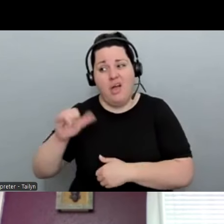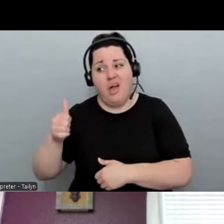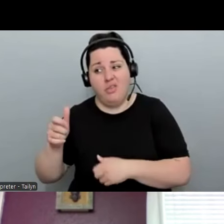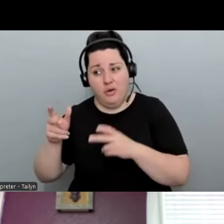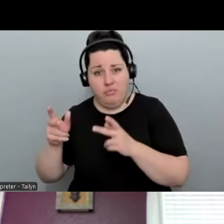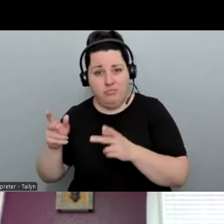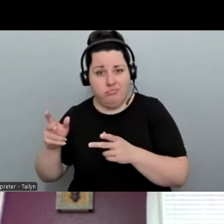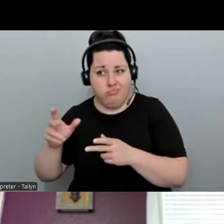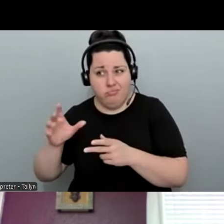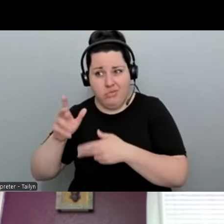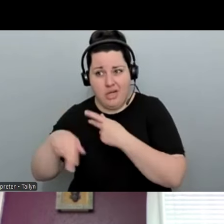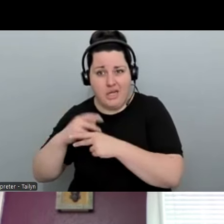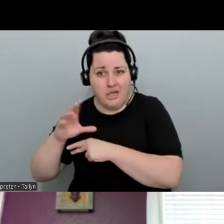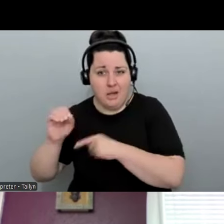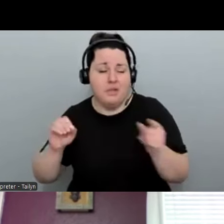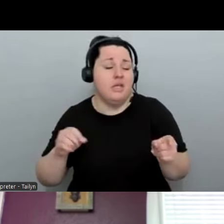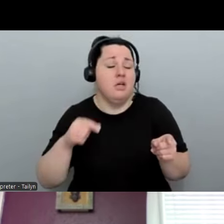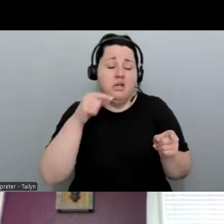a trade publisher? Do you have any thoughts on that?